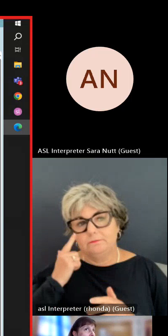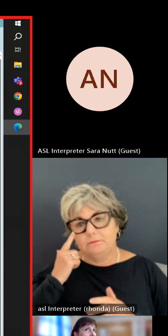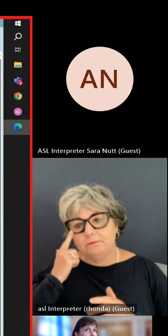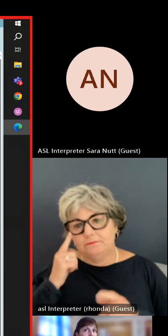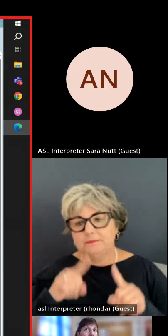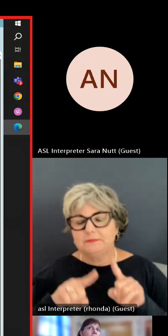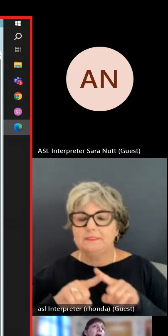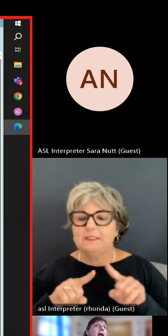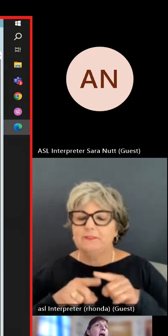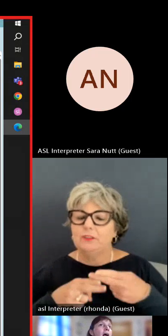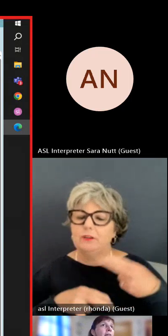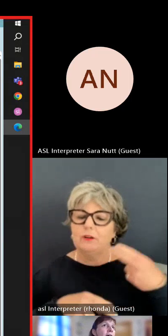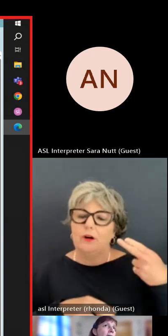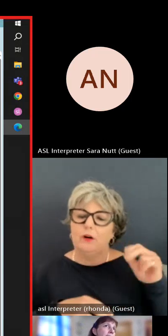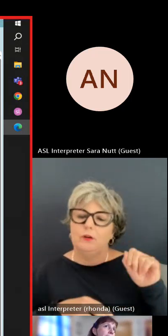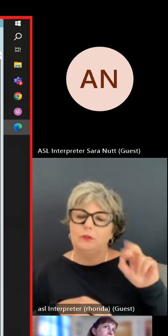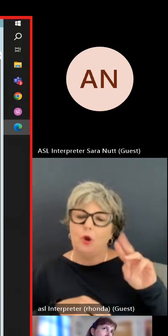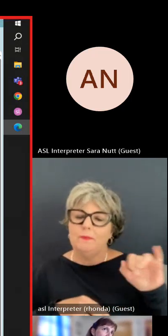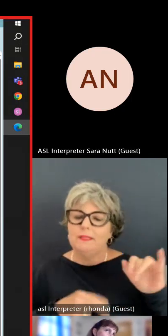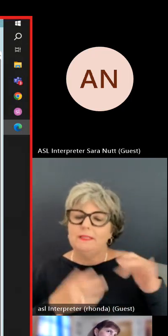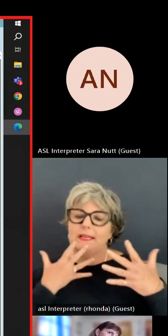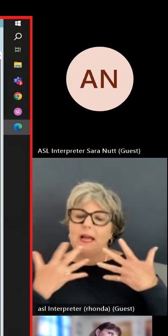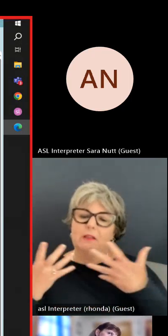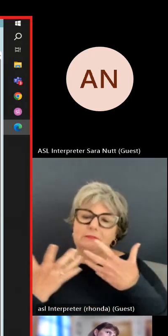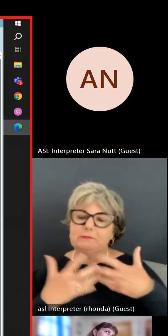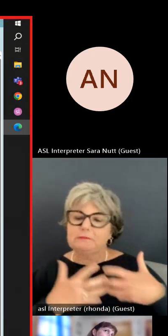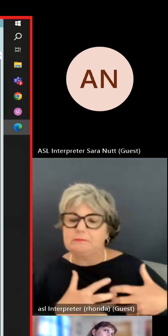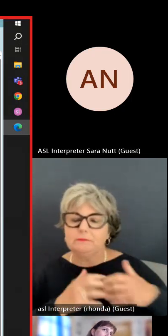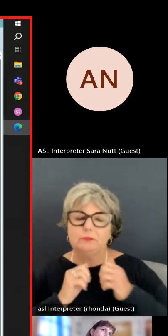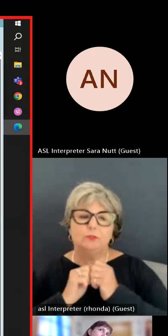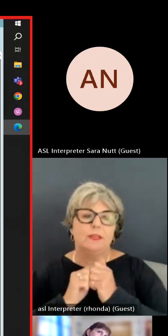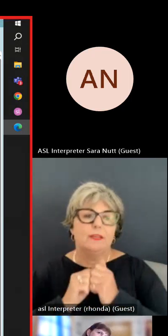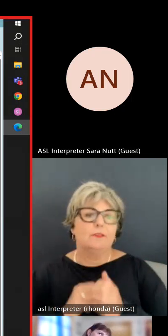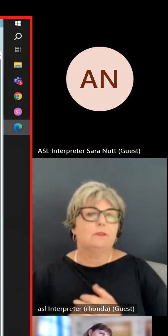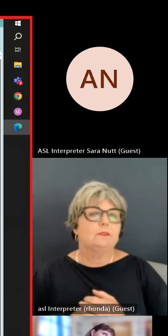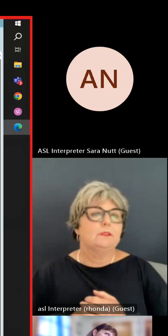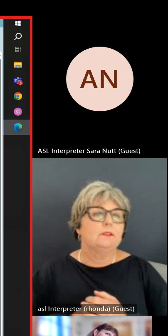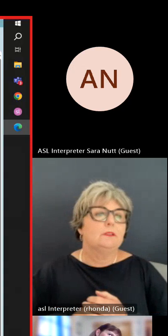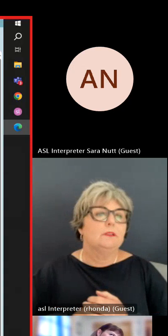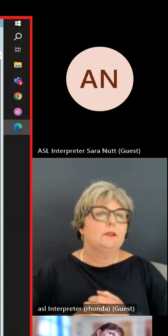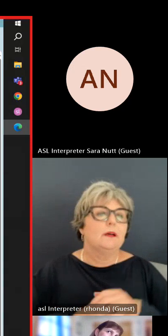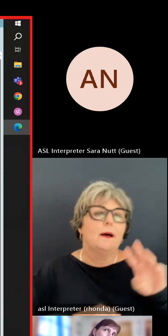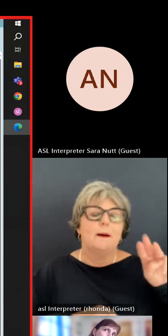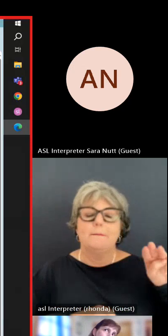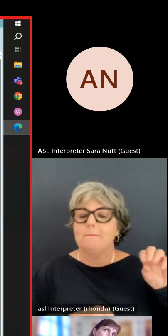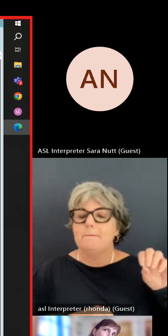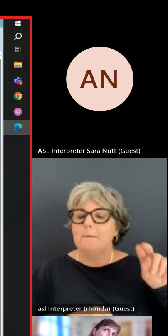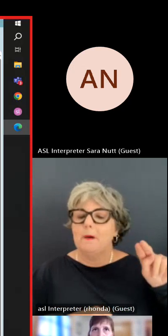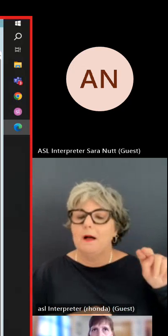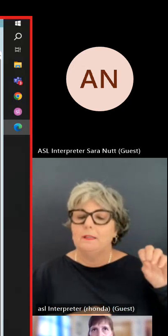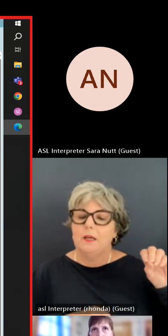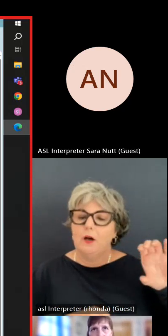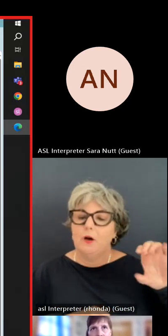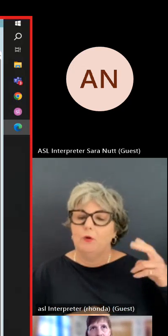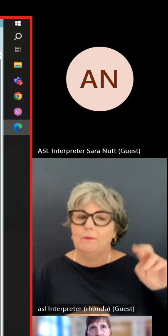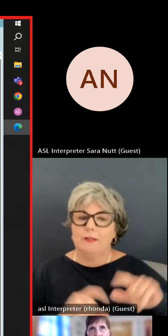different harmonies. For example, if you want a monochromatic color